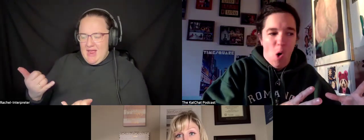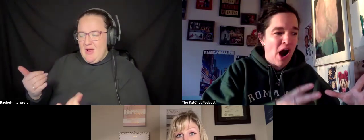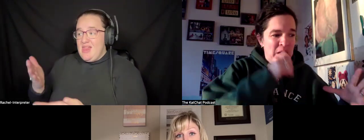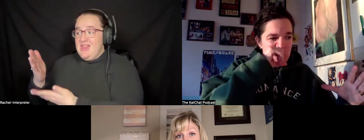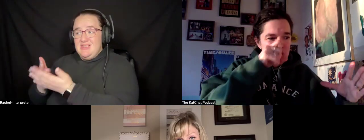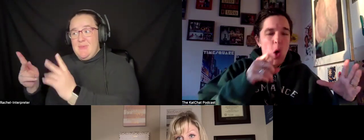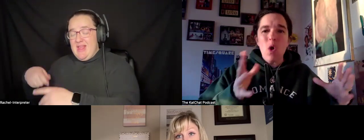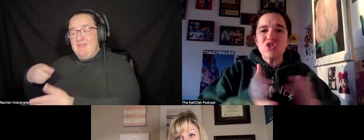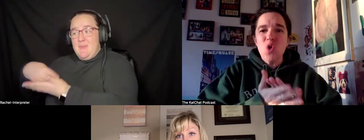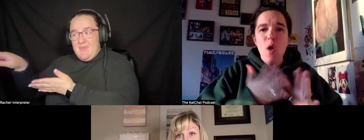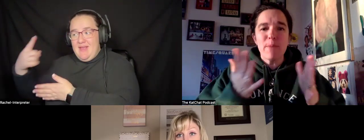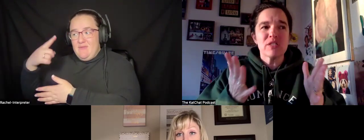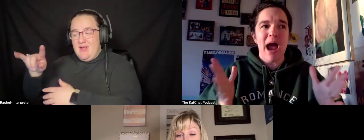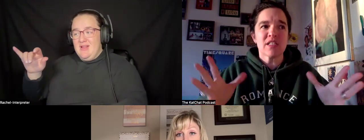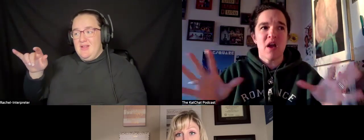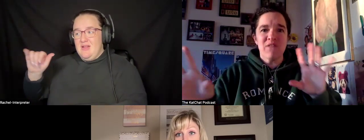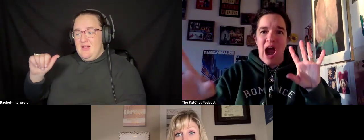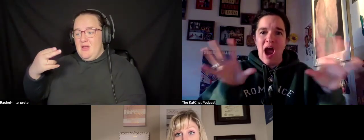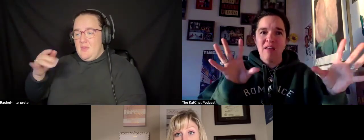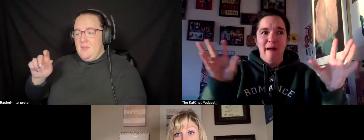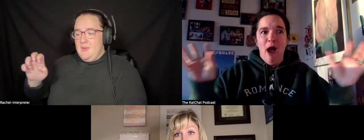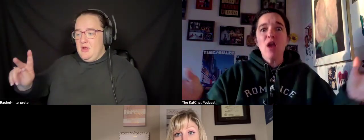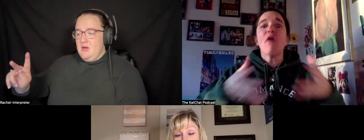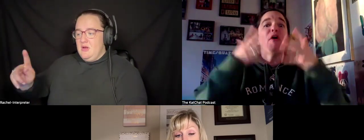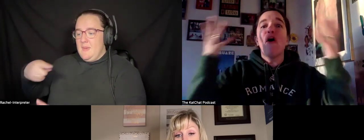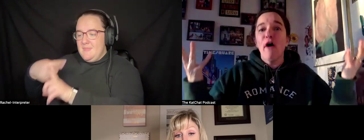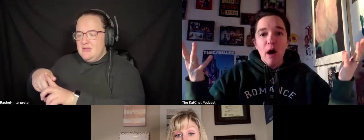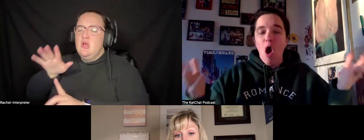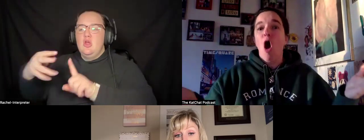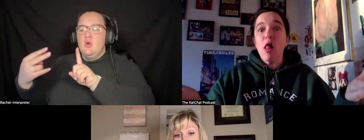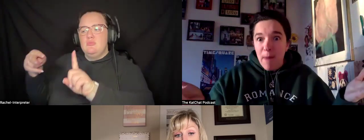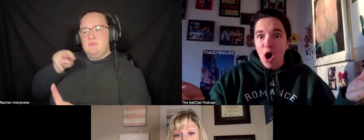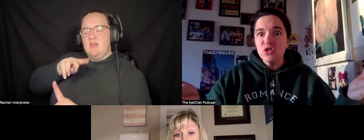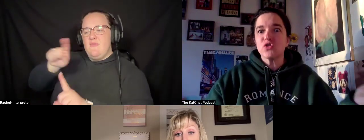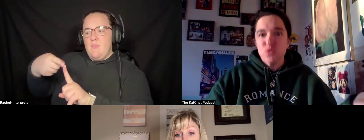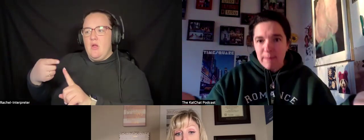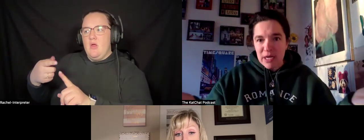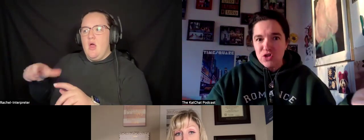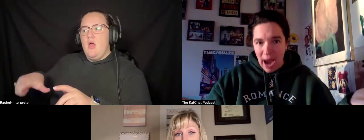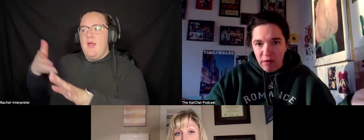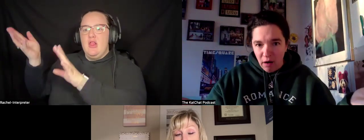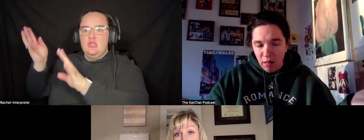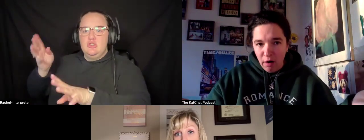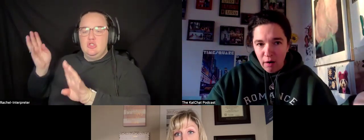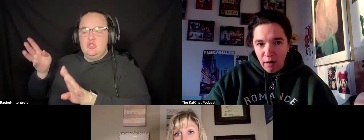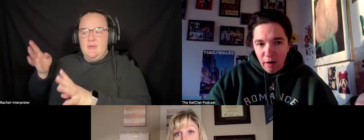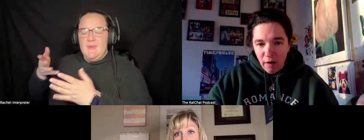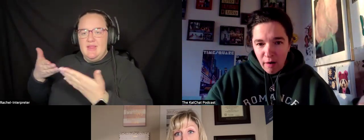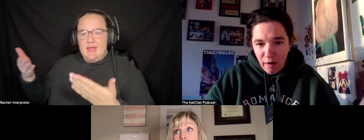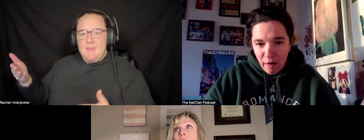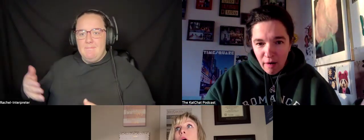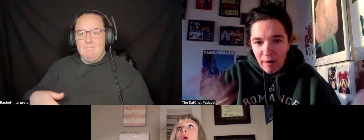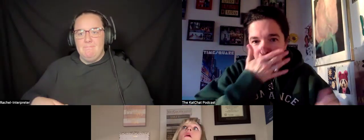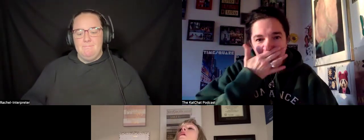pay for. So, what's your perspective on another Hallmark streaming channel?